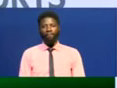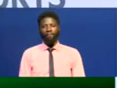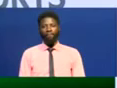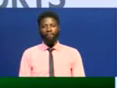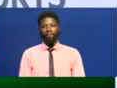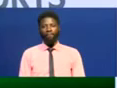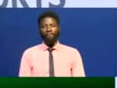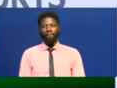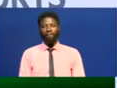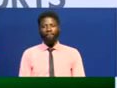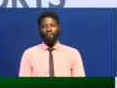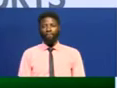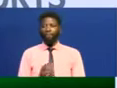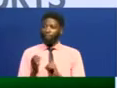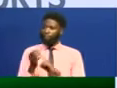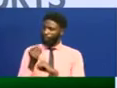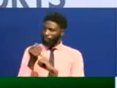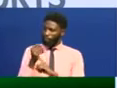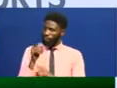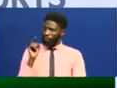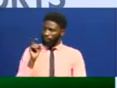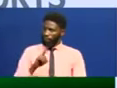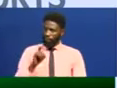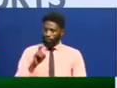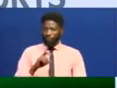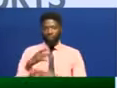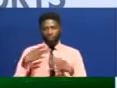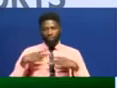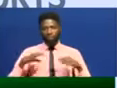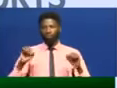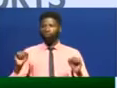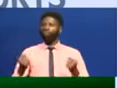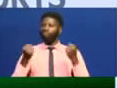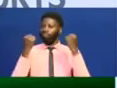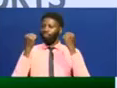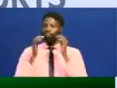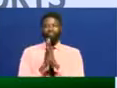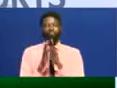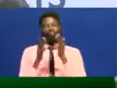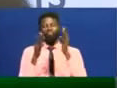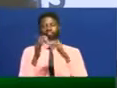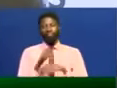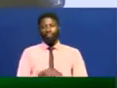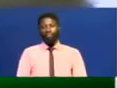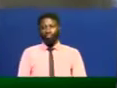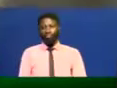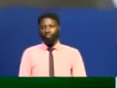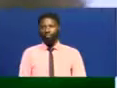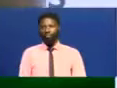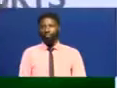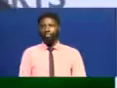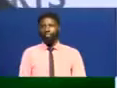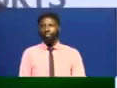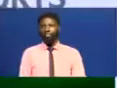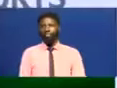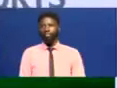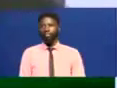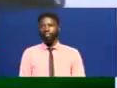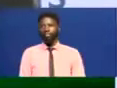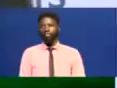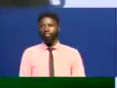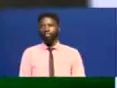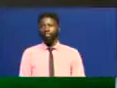Honestly, those milestones deserve a standing ovation. Come on, let's have some serious